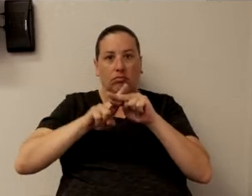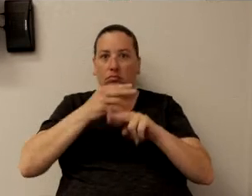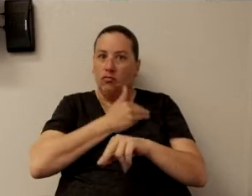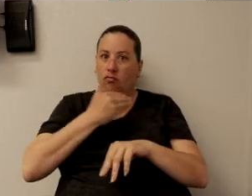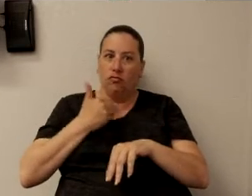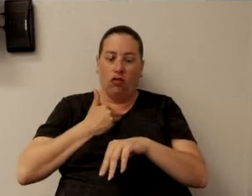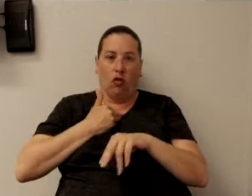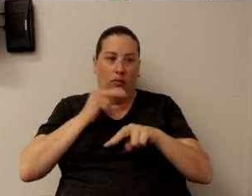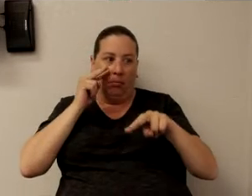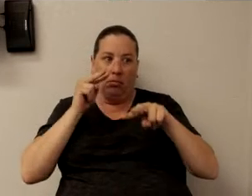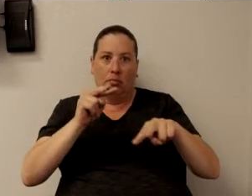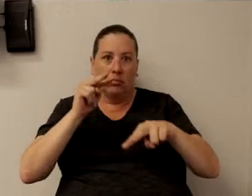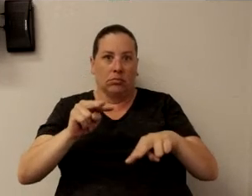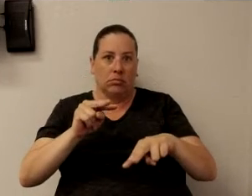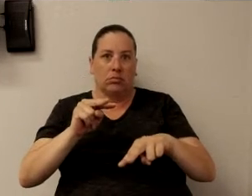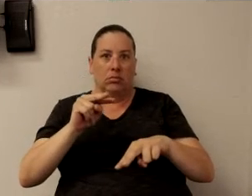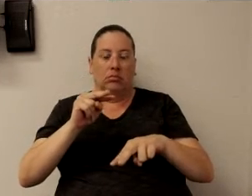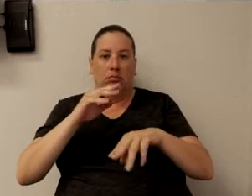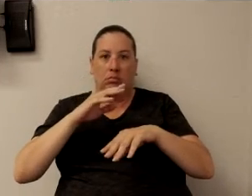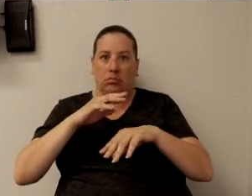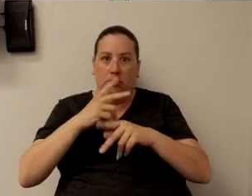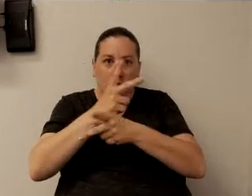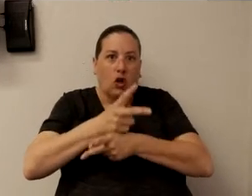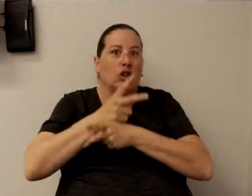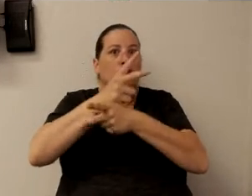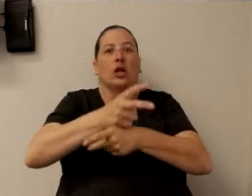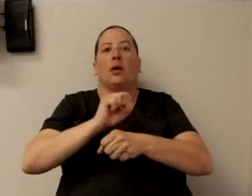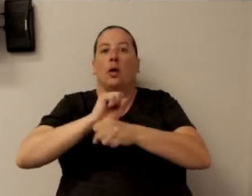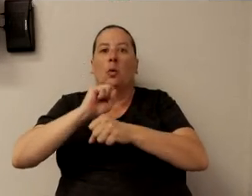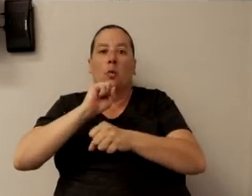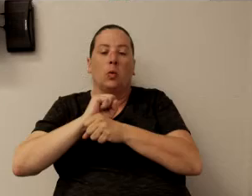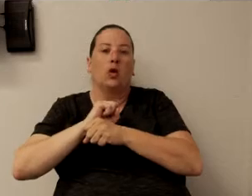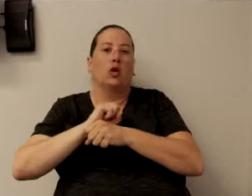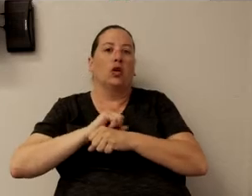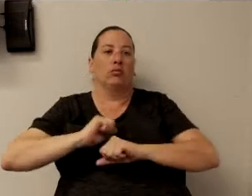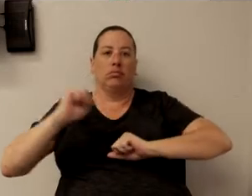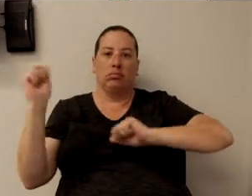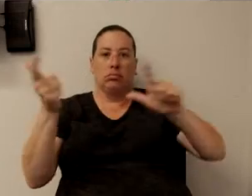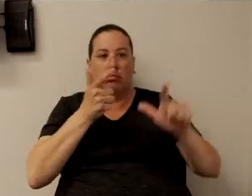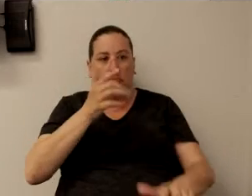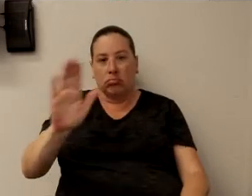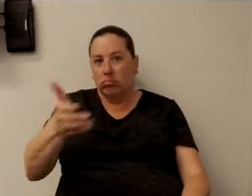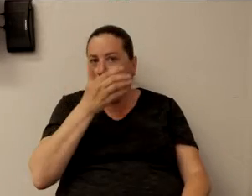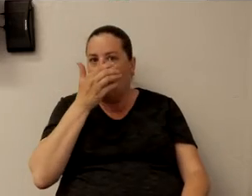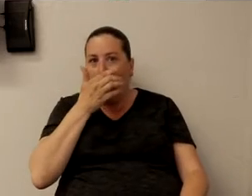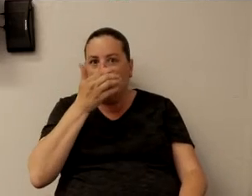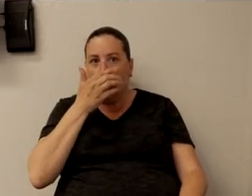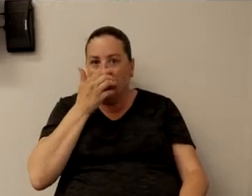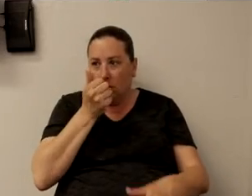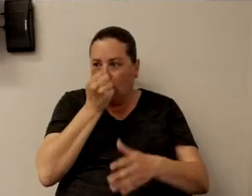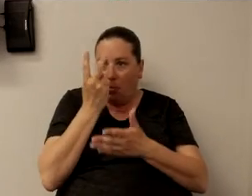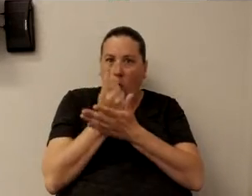precautionary work, definitely going to the universal masking a couple weeks ago.